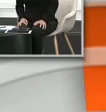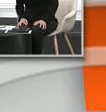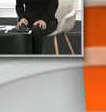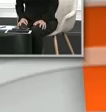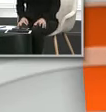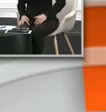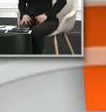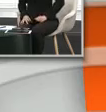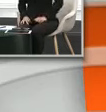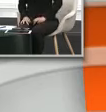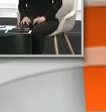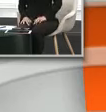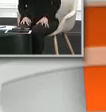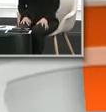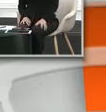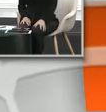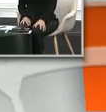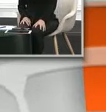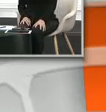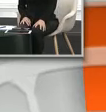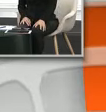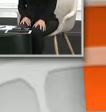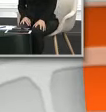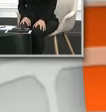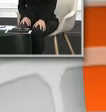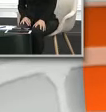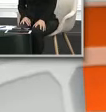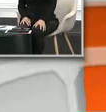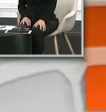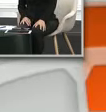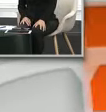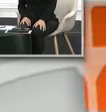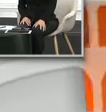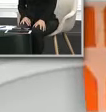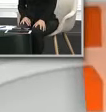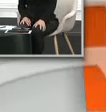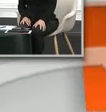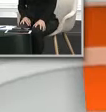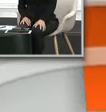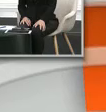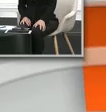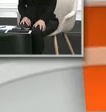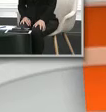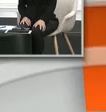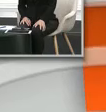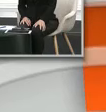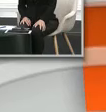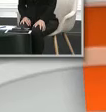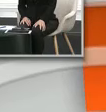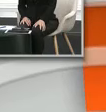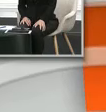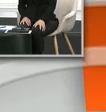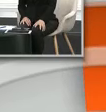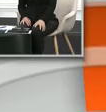them have voted overwhelmingly for Khun Prayut. And if you look at the number of votes that Thanathorn